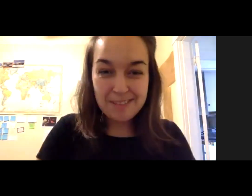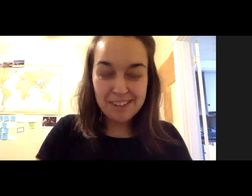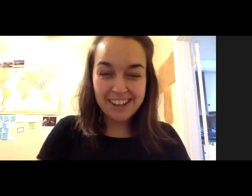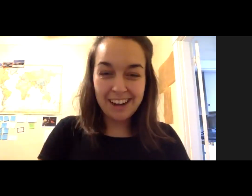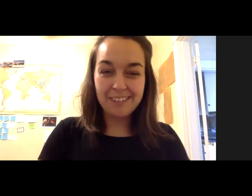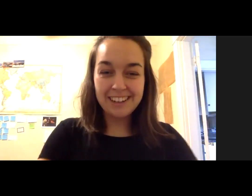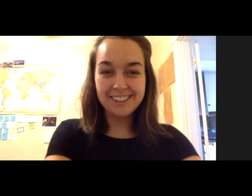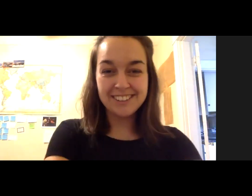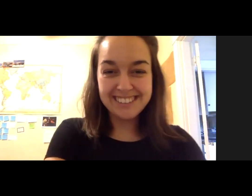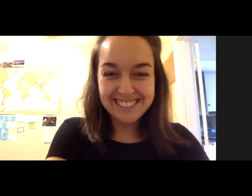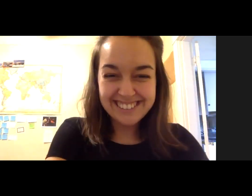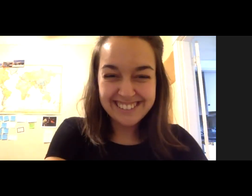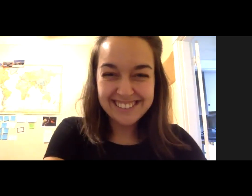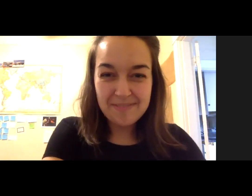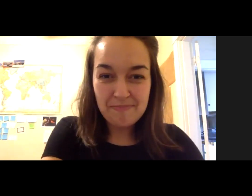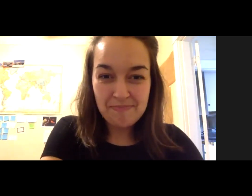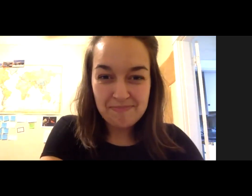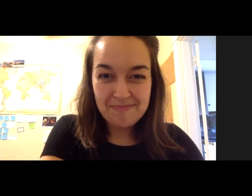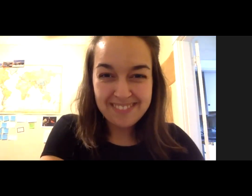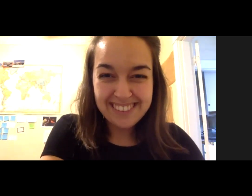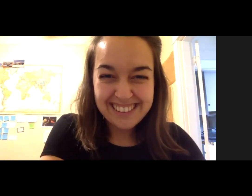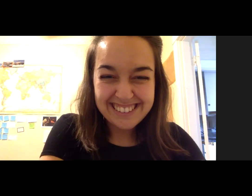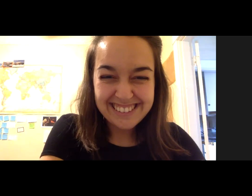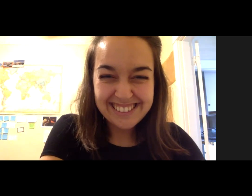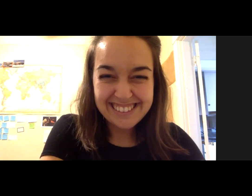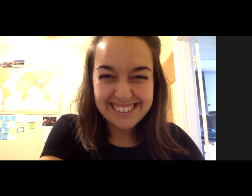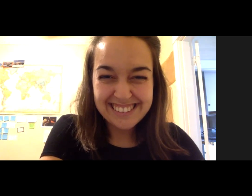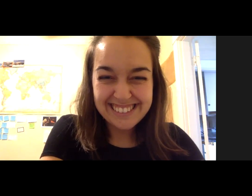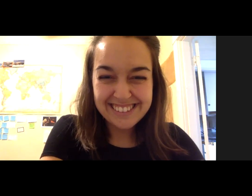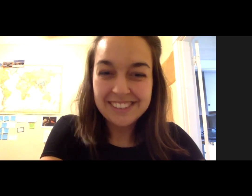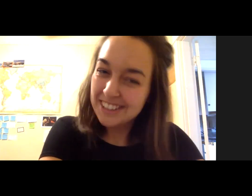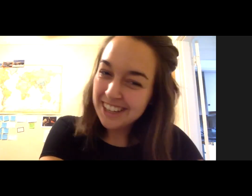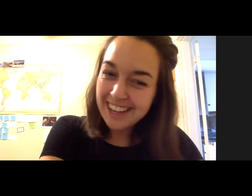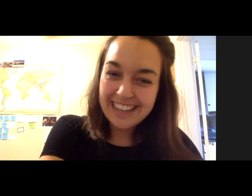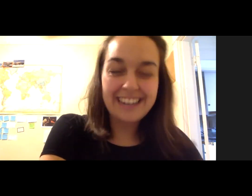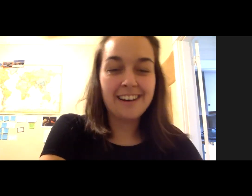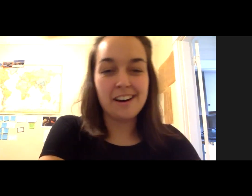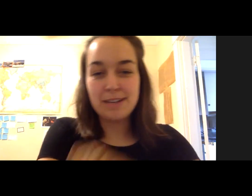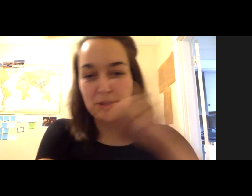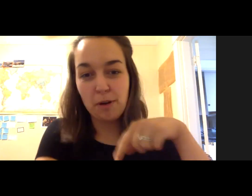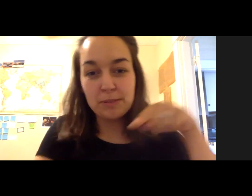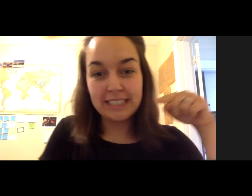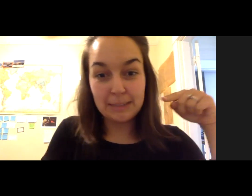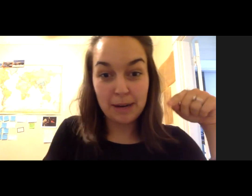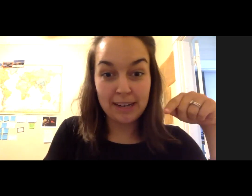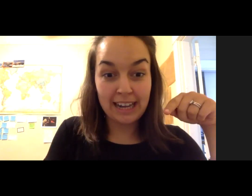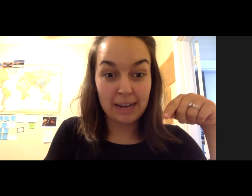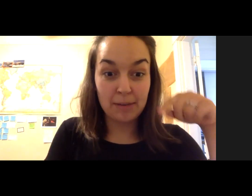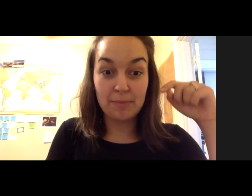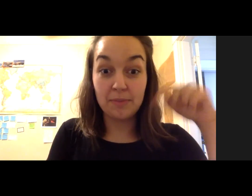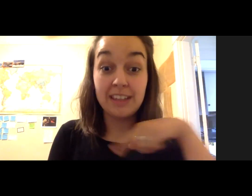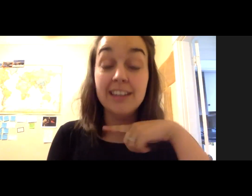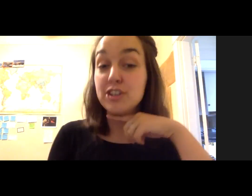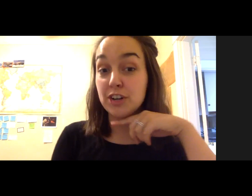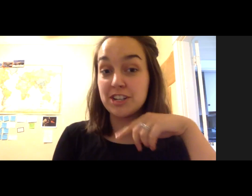Hi, I'm good. How are you? I'm doing well. Just getting set up here. Good. As you probably see by my name,